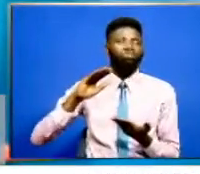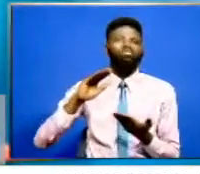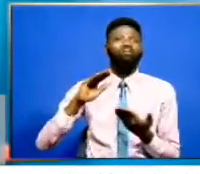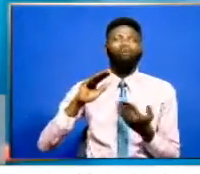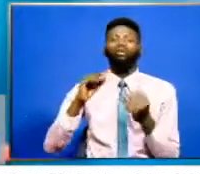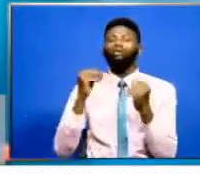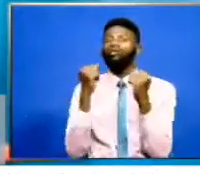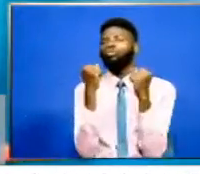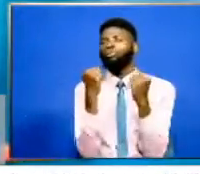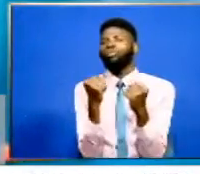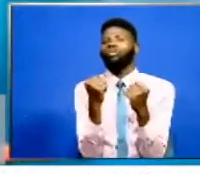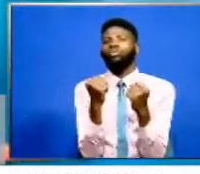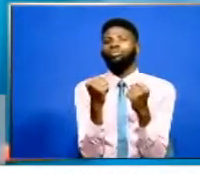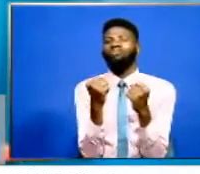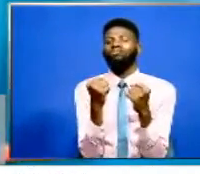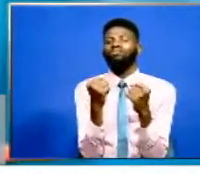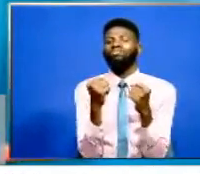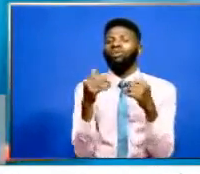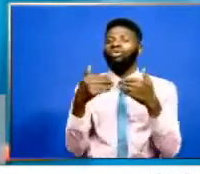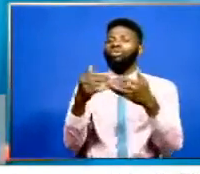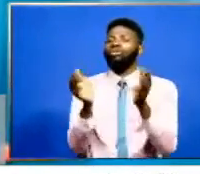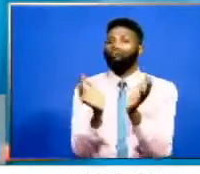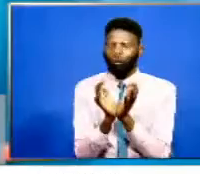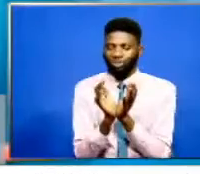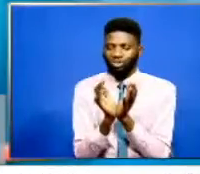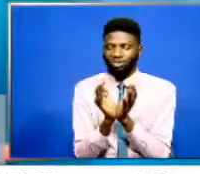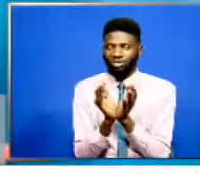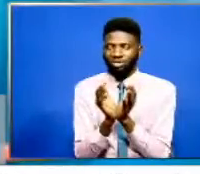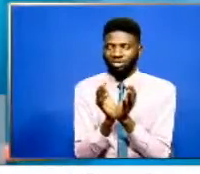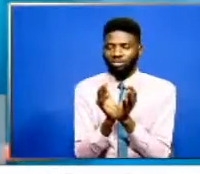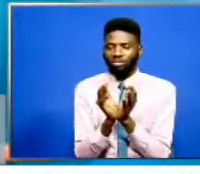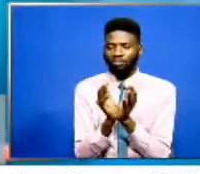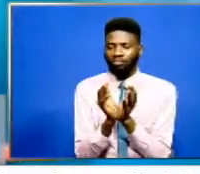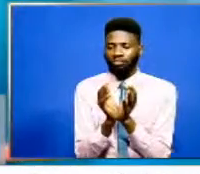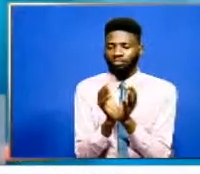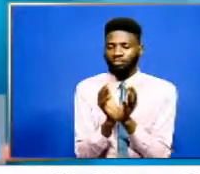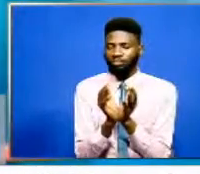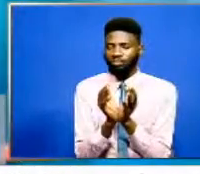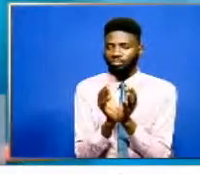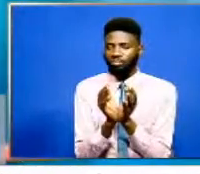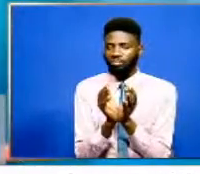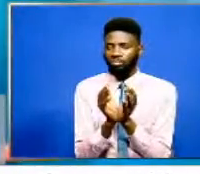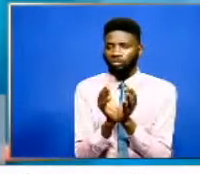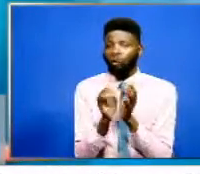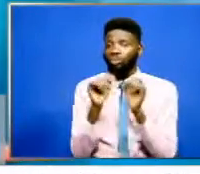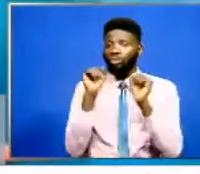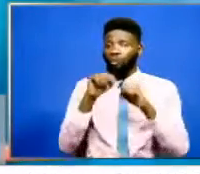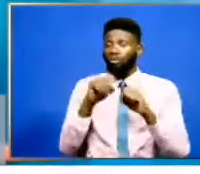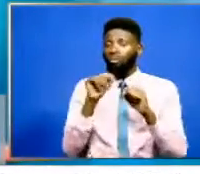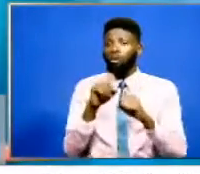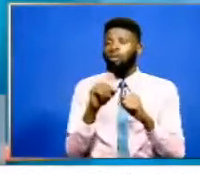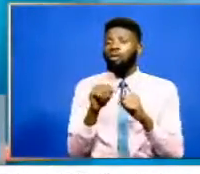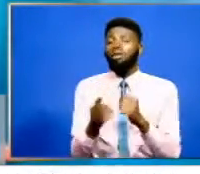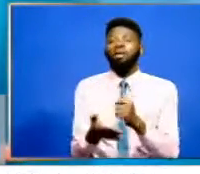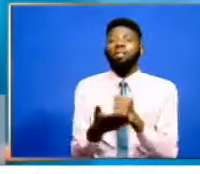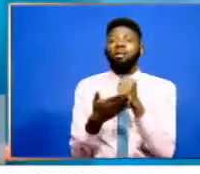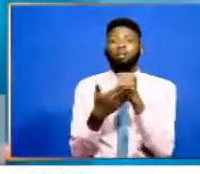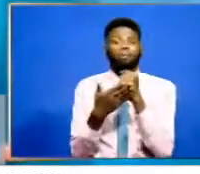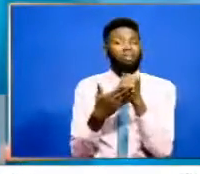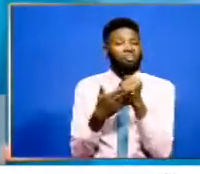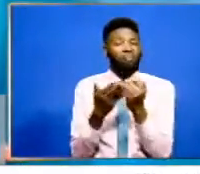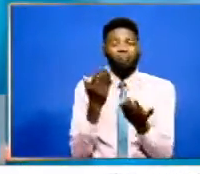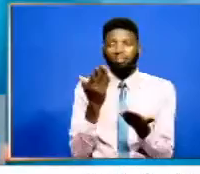more resilient community, due to really kind of overcome the shock